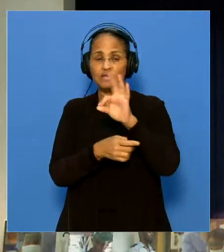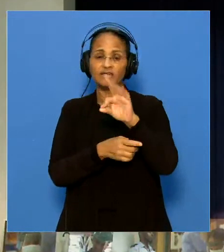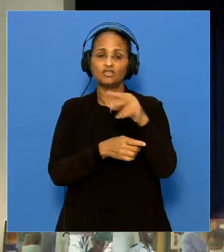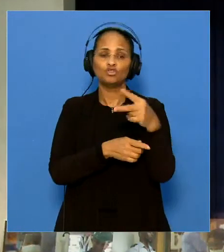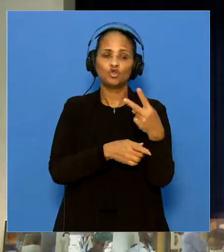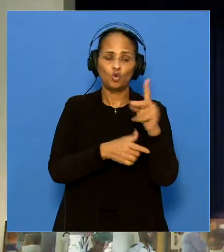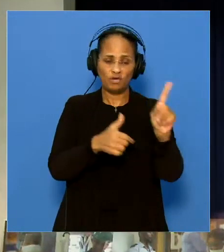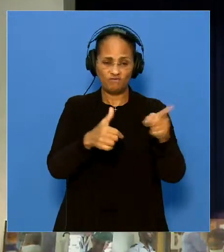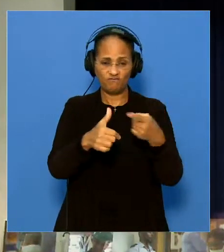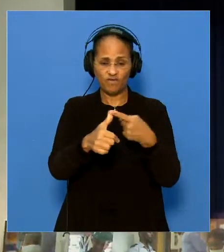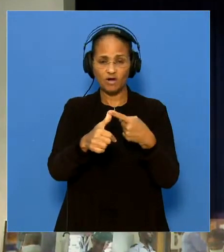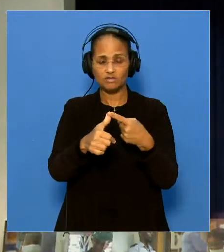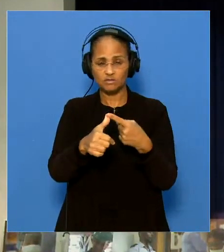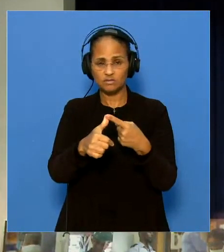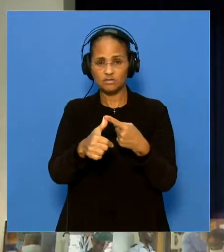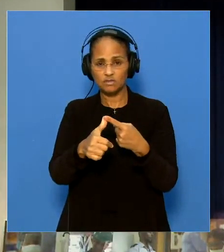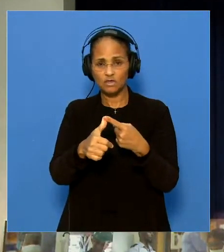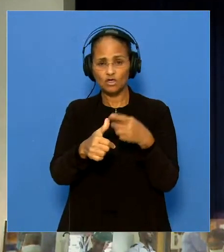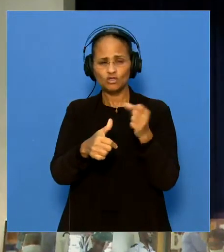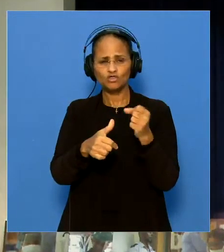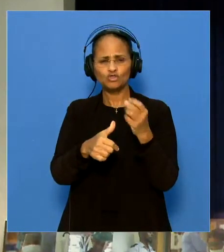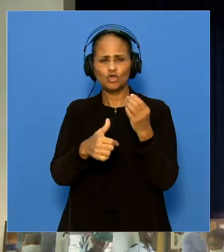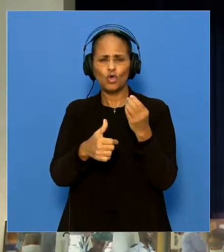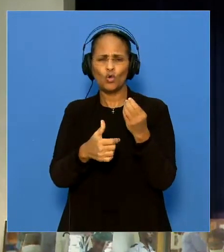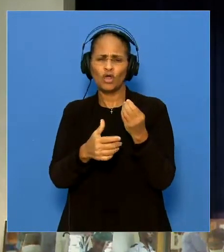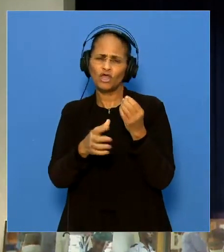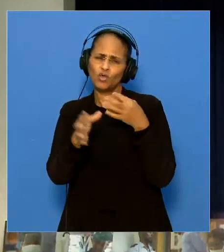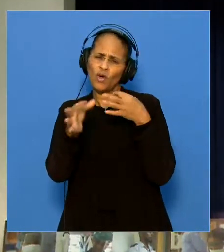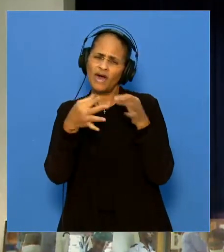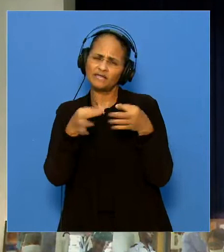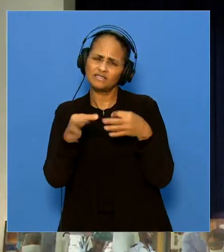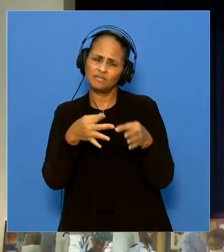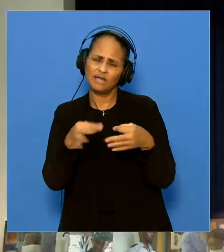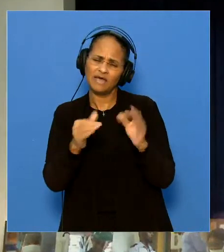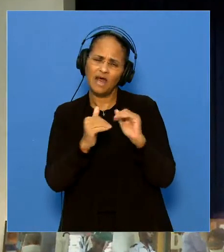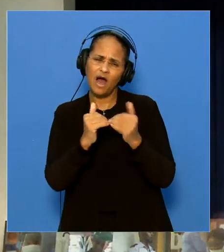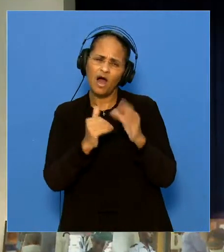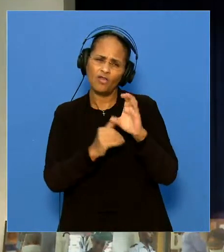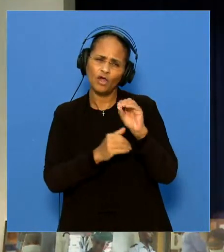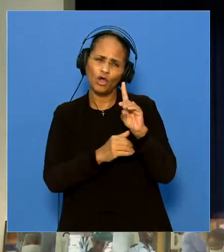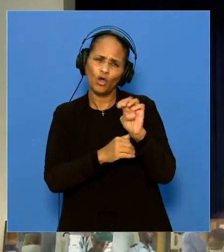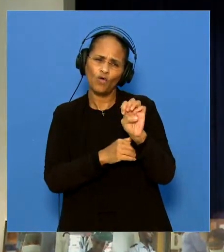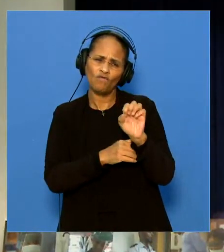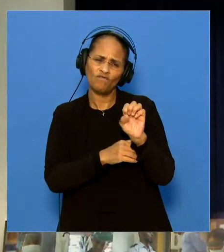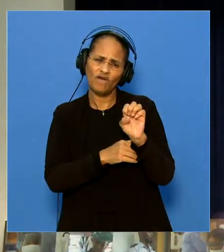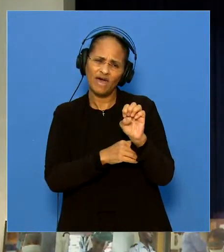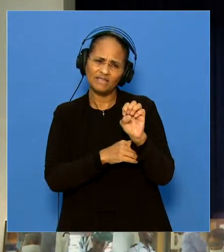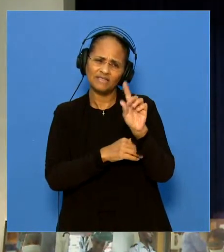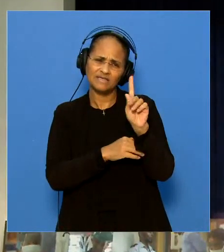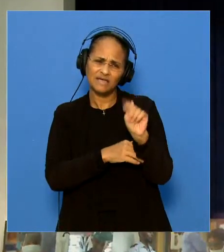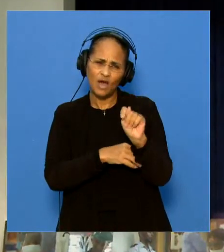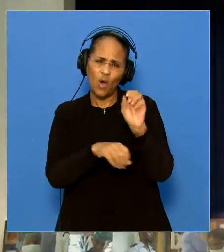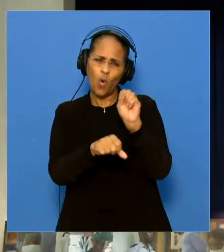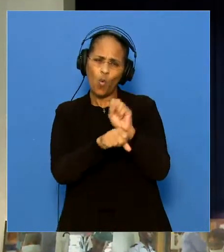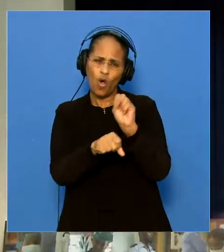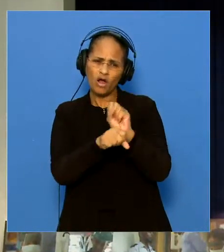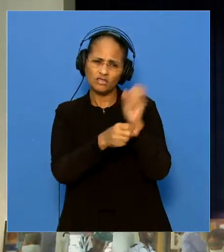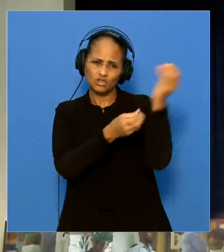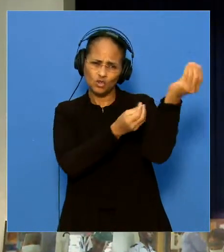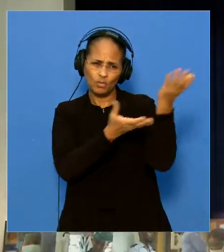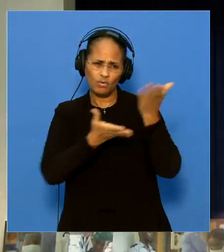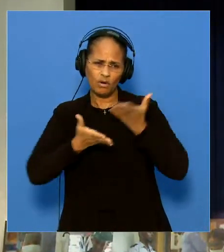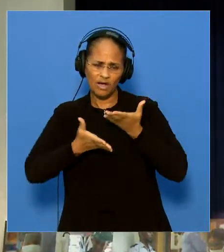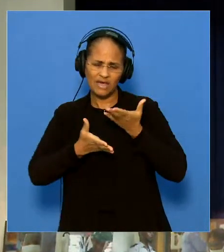would not be Bermuda. Can you explain how the COVAX facility works in relation to initially supplying Bermuda with enough doses